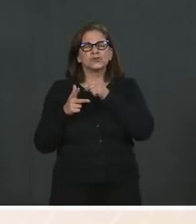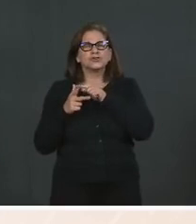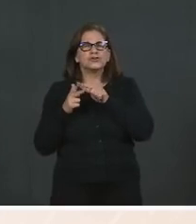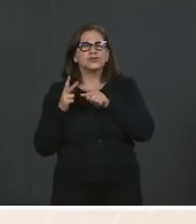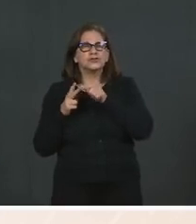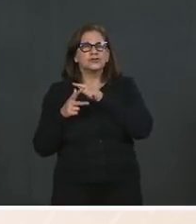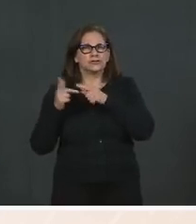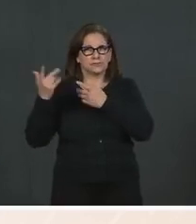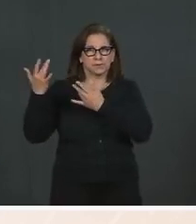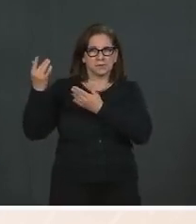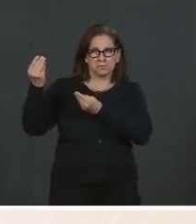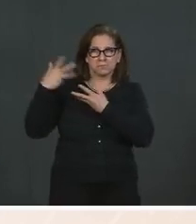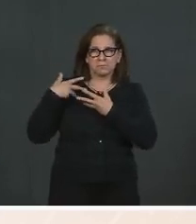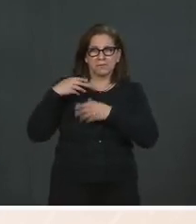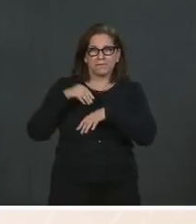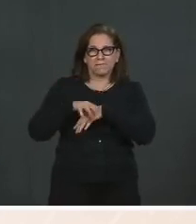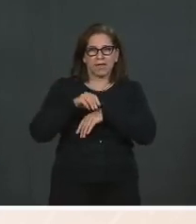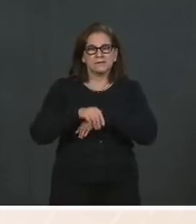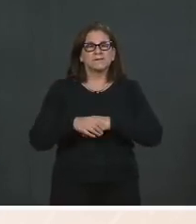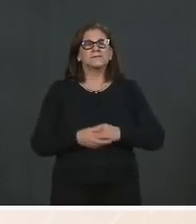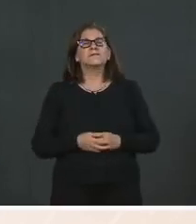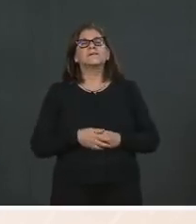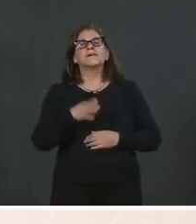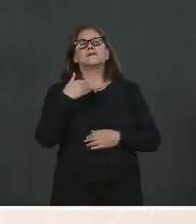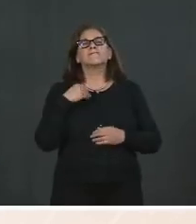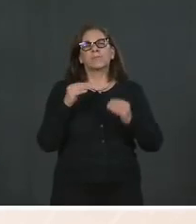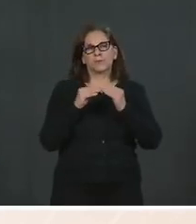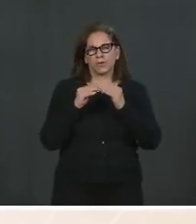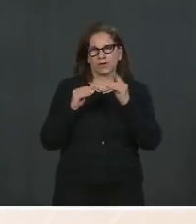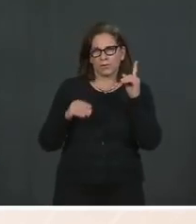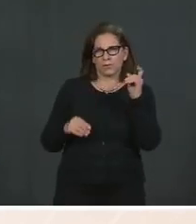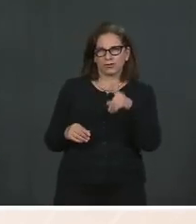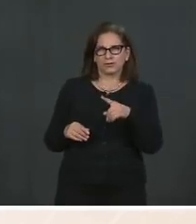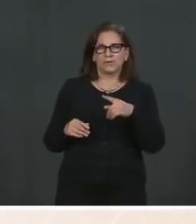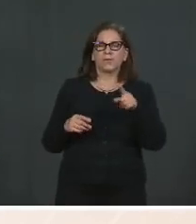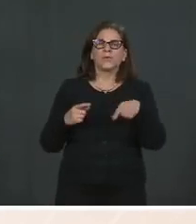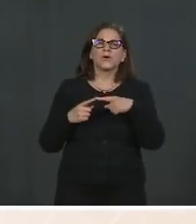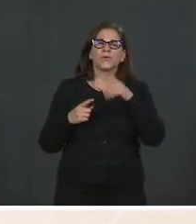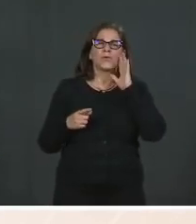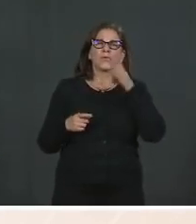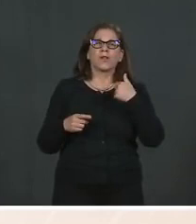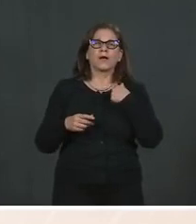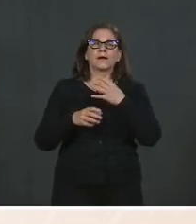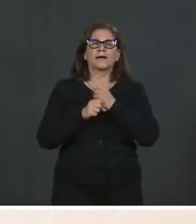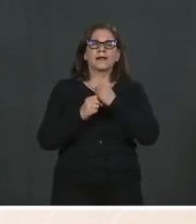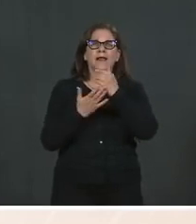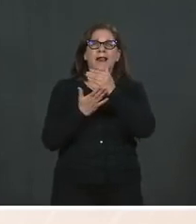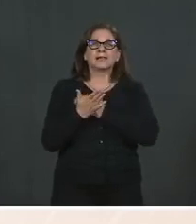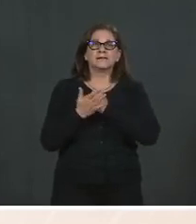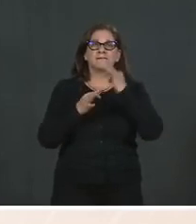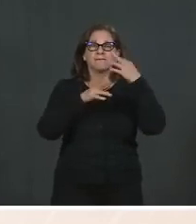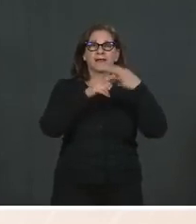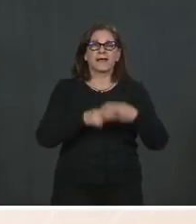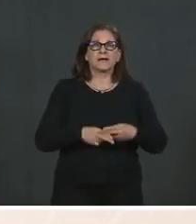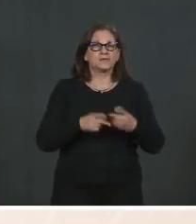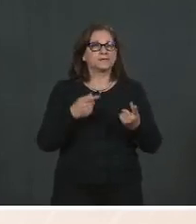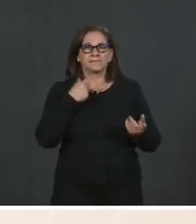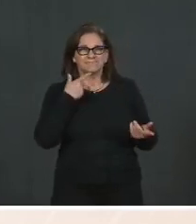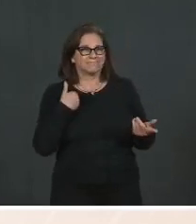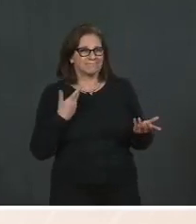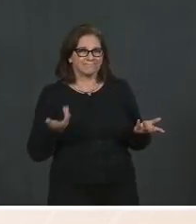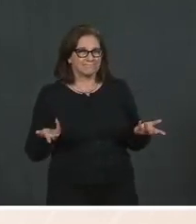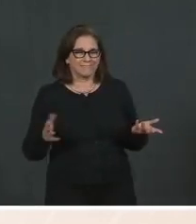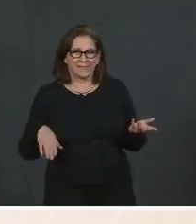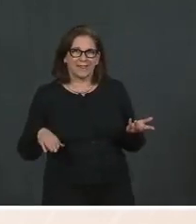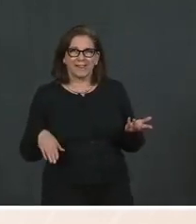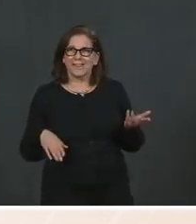expect the president to announce his next slate of judicial nominees? I don't have a preview or an update for you. Stay tuned. And can you